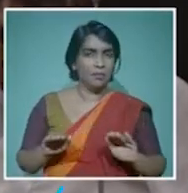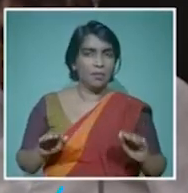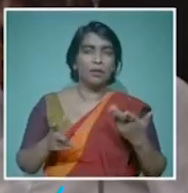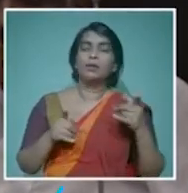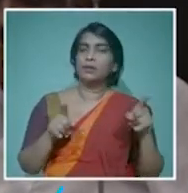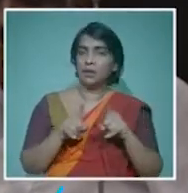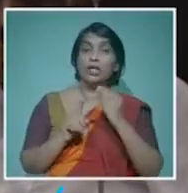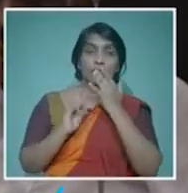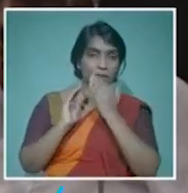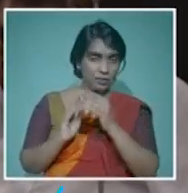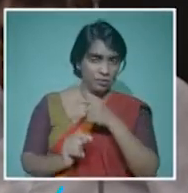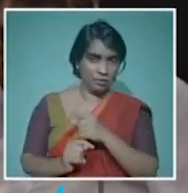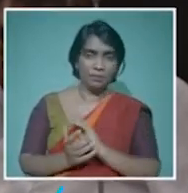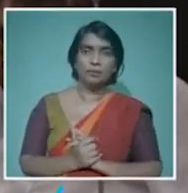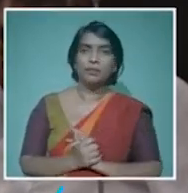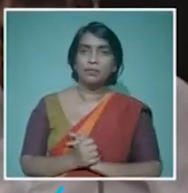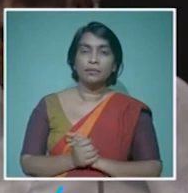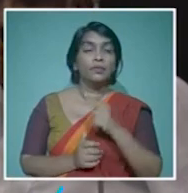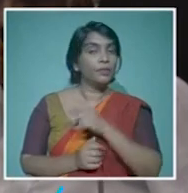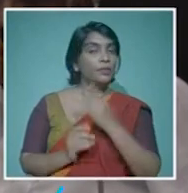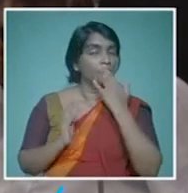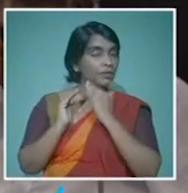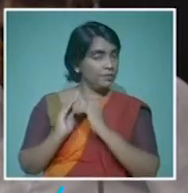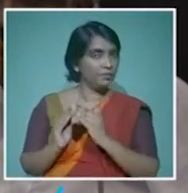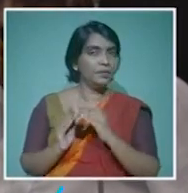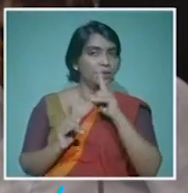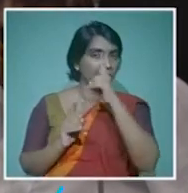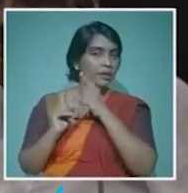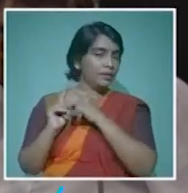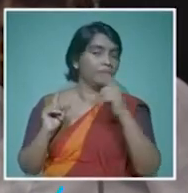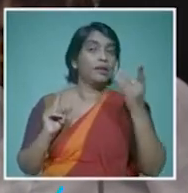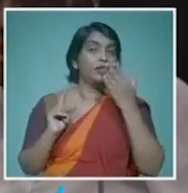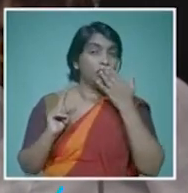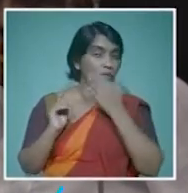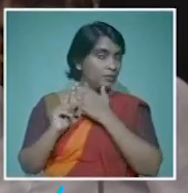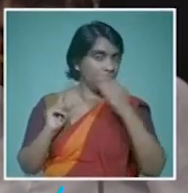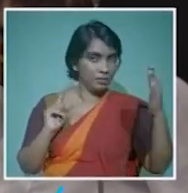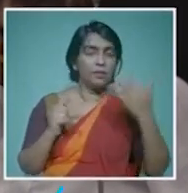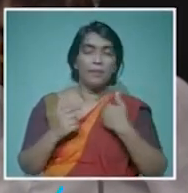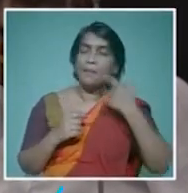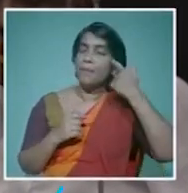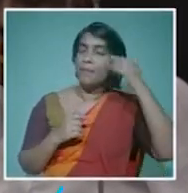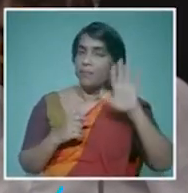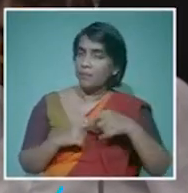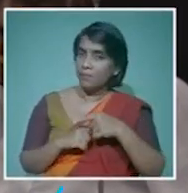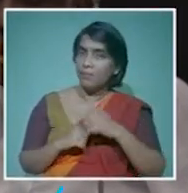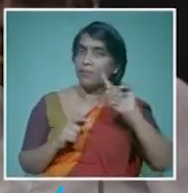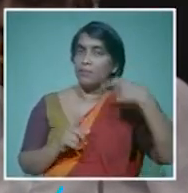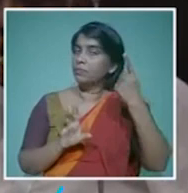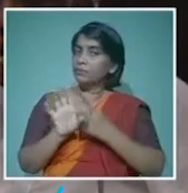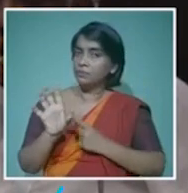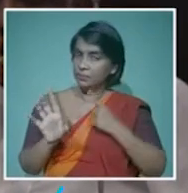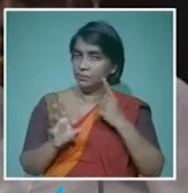Kanishta Pasal, May Pasalut, Ekasita Panditibina Pasal Velat, Abibalapur Tenua, Labana